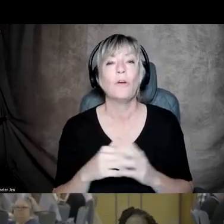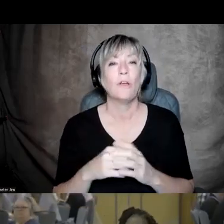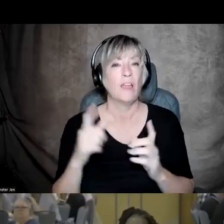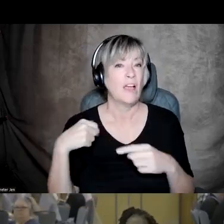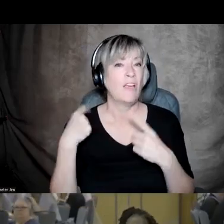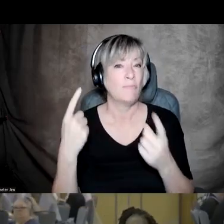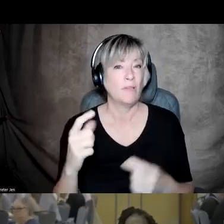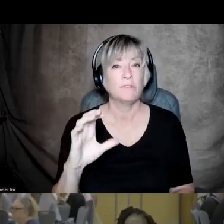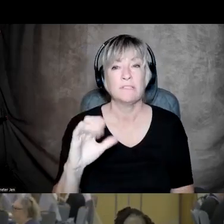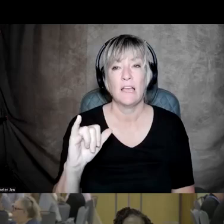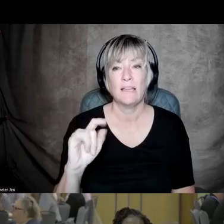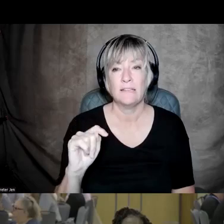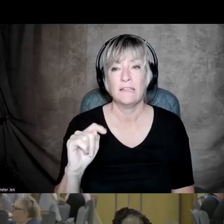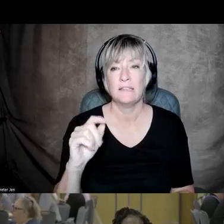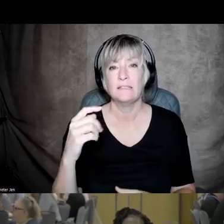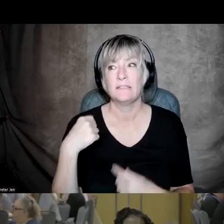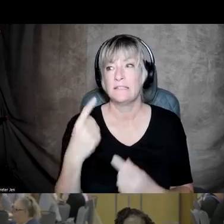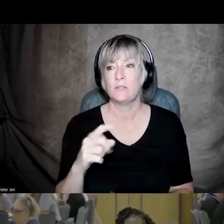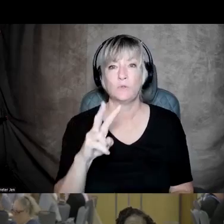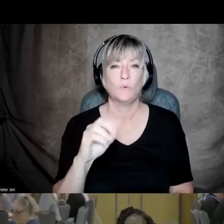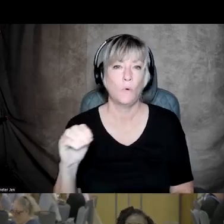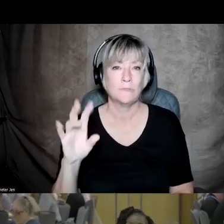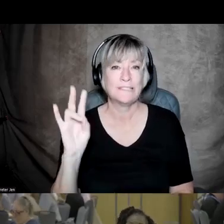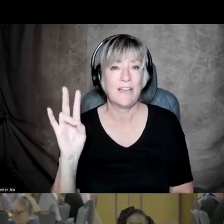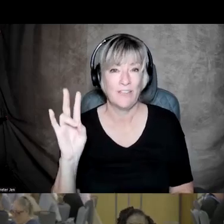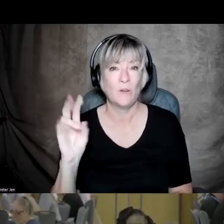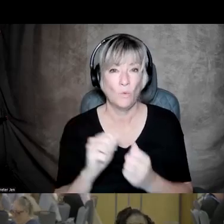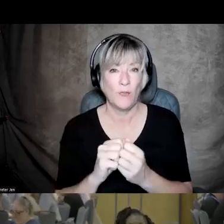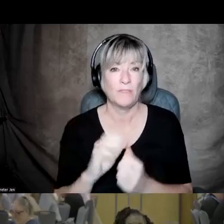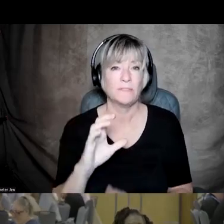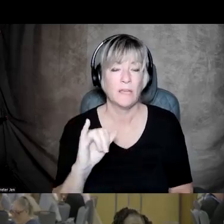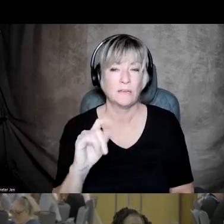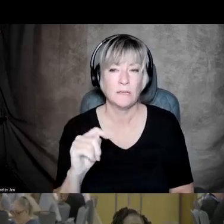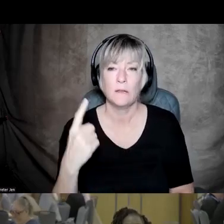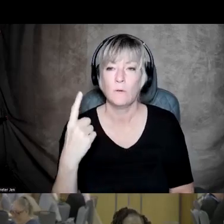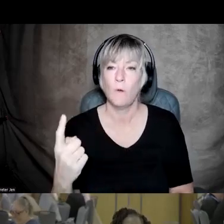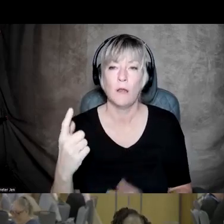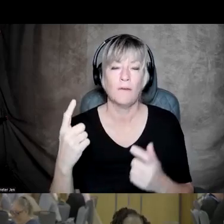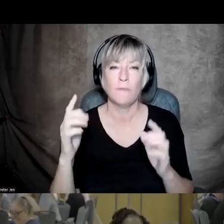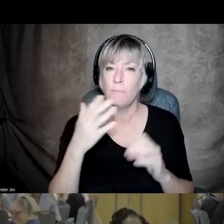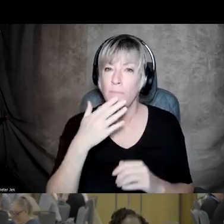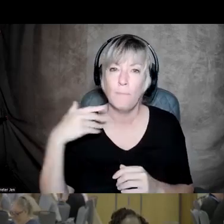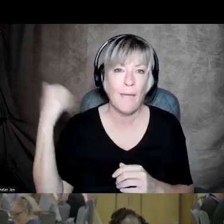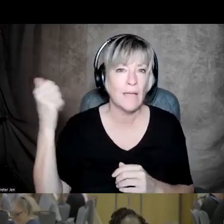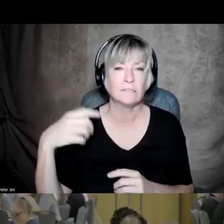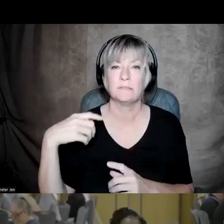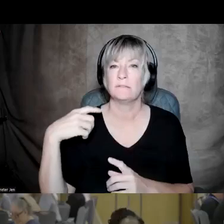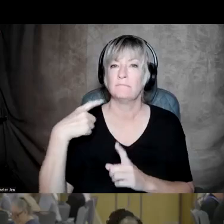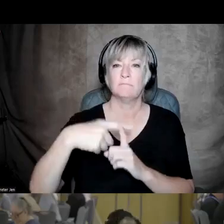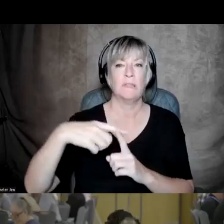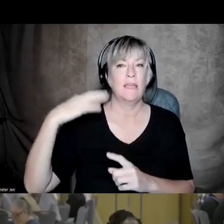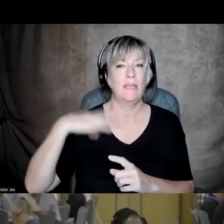with CIT since 2007. And one of the greatest assets we now have